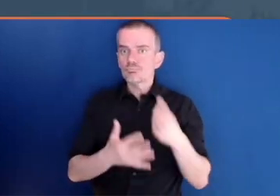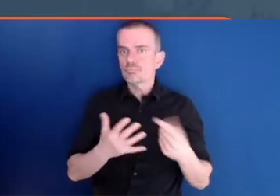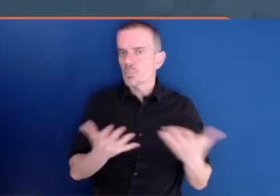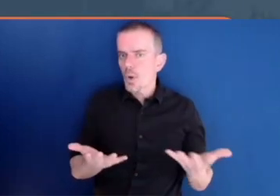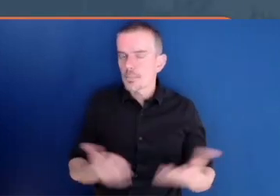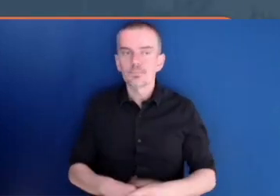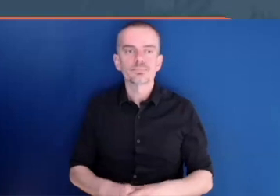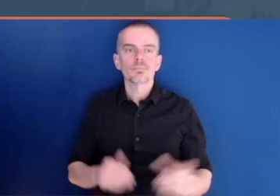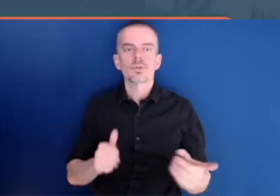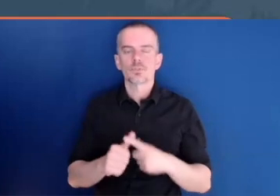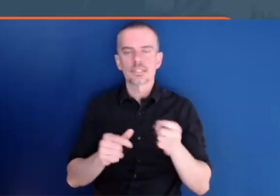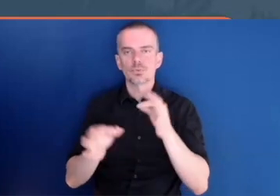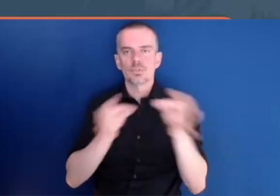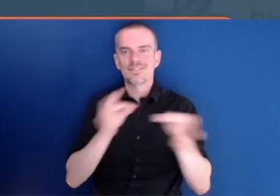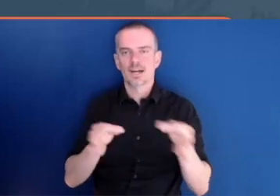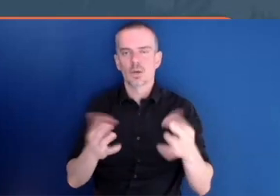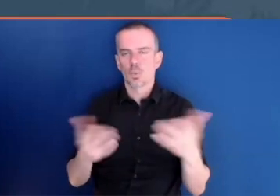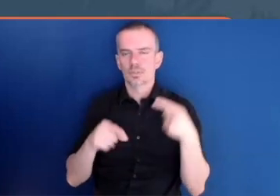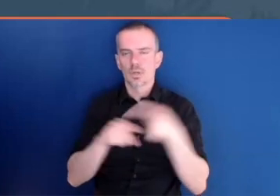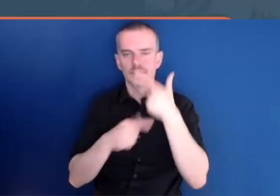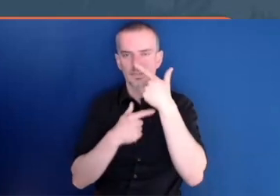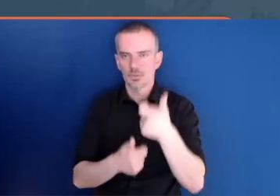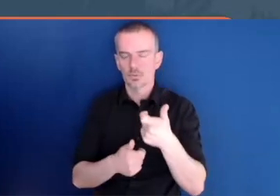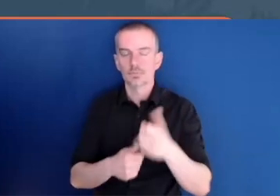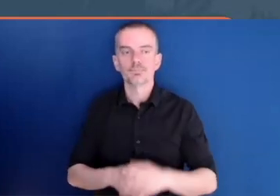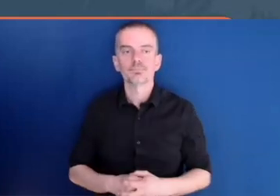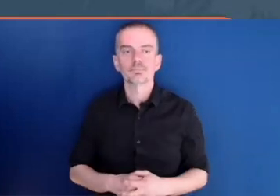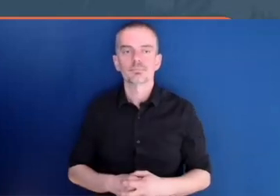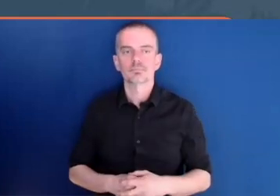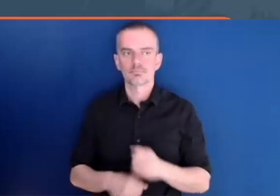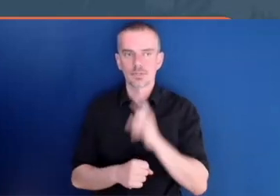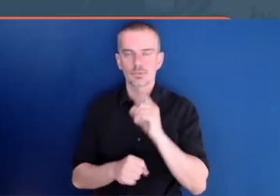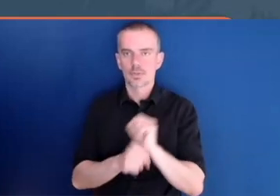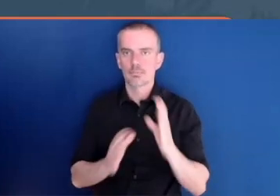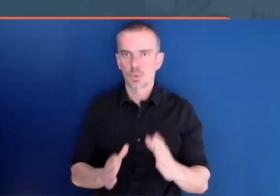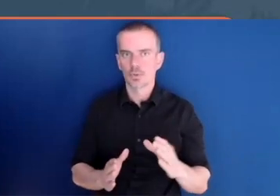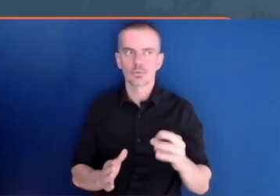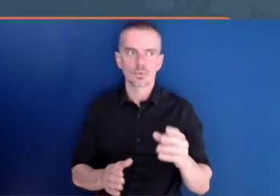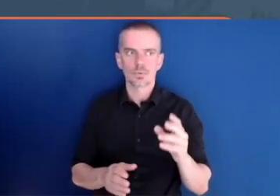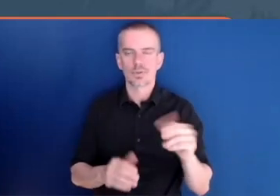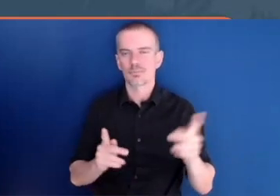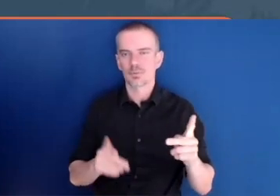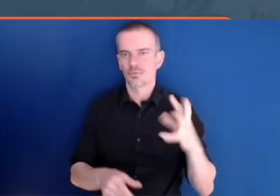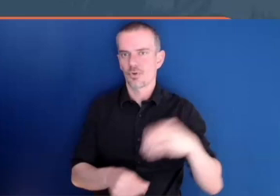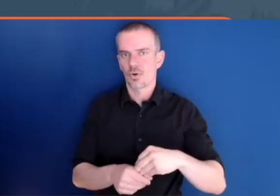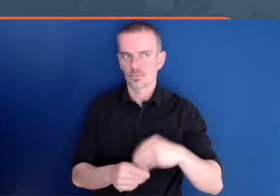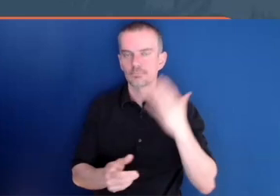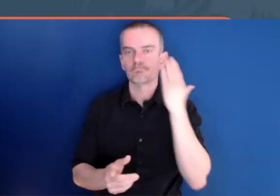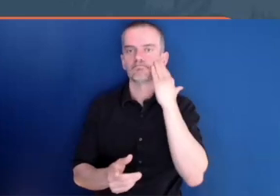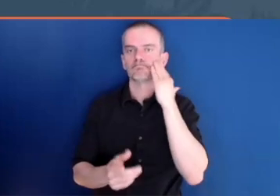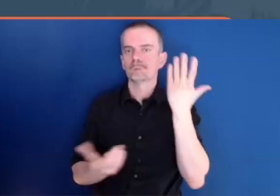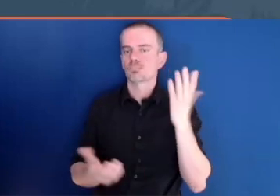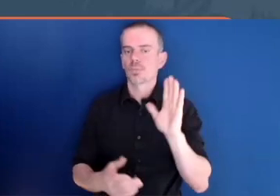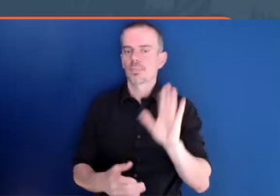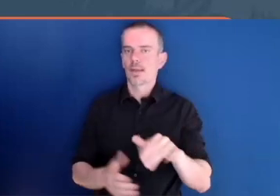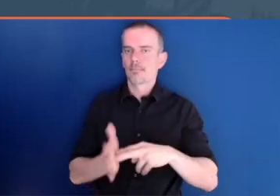needs to define what a conflict of interest is, right? So employees are aware, or other members of the organization are aware of what it